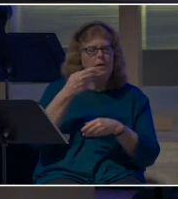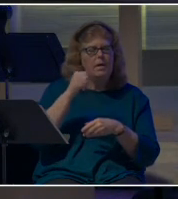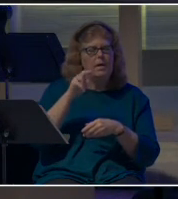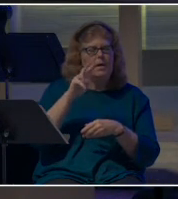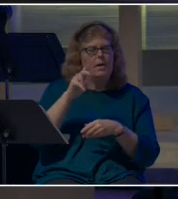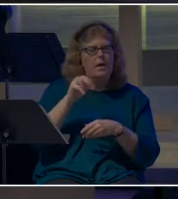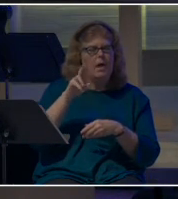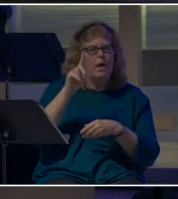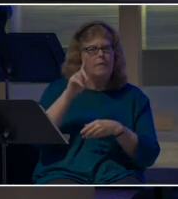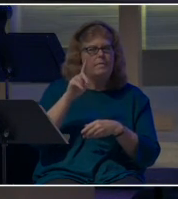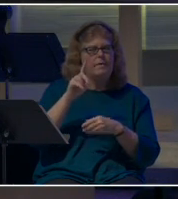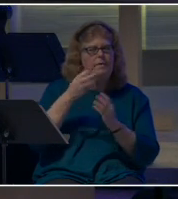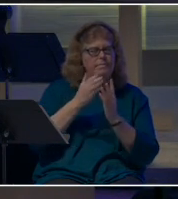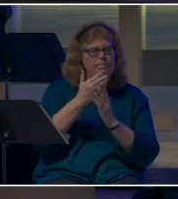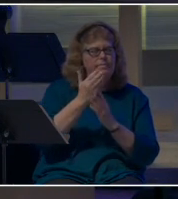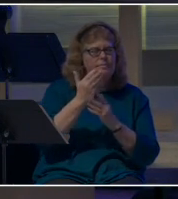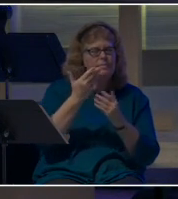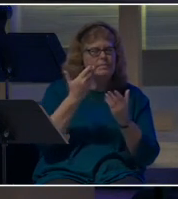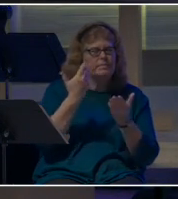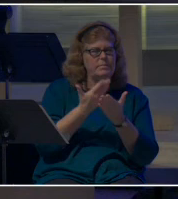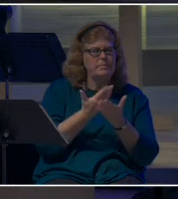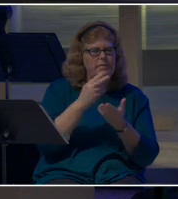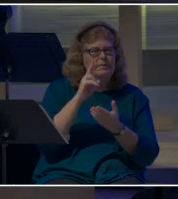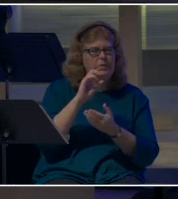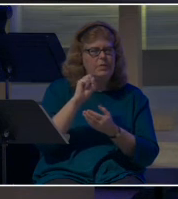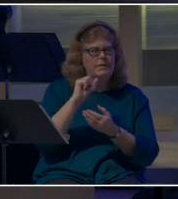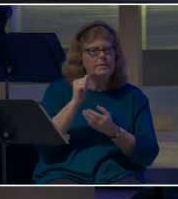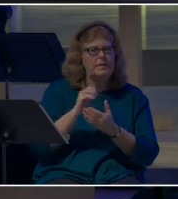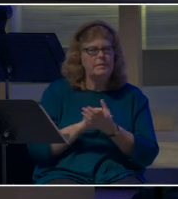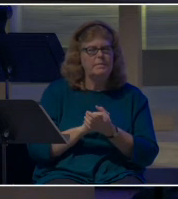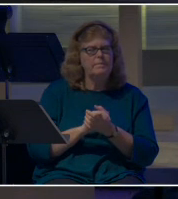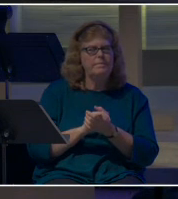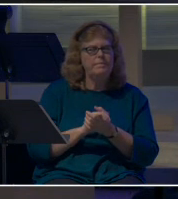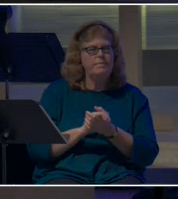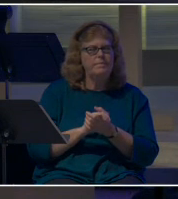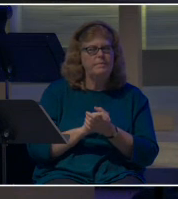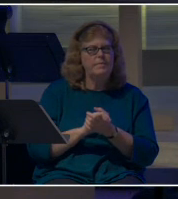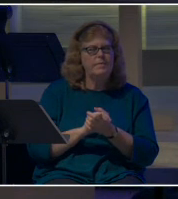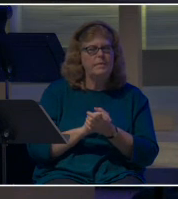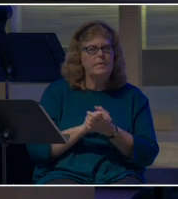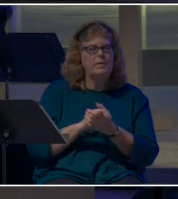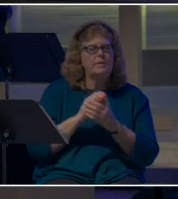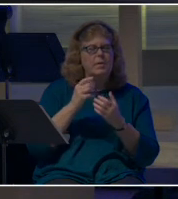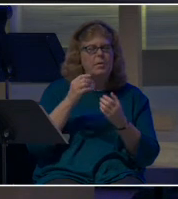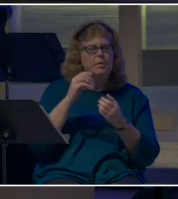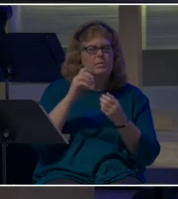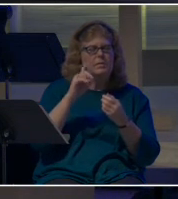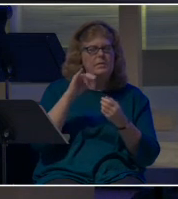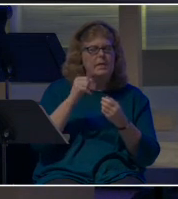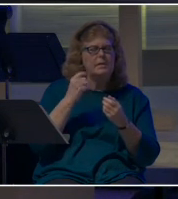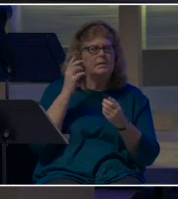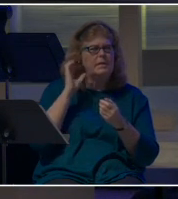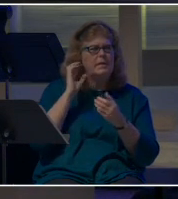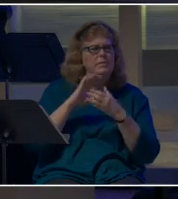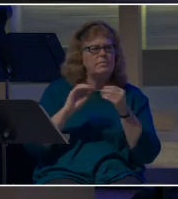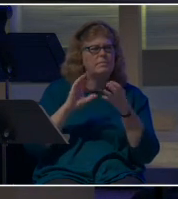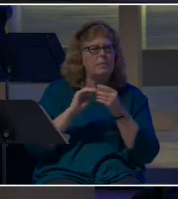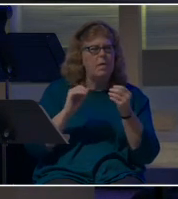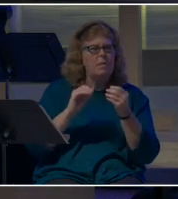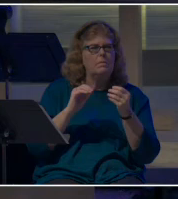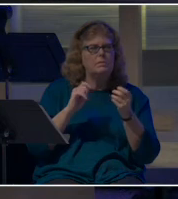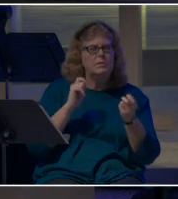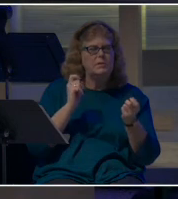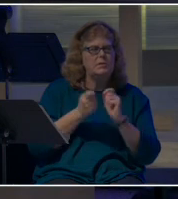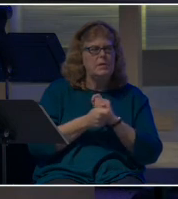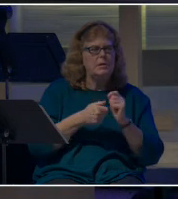Harvard and make his way to the United States. So as they finish that car ride that day, Dennis is a changed man as he listens to